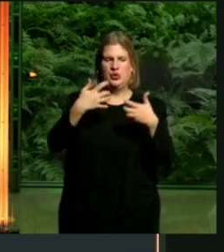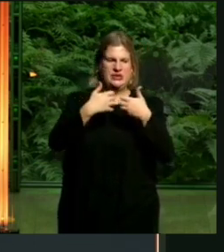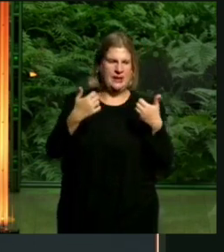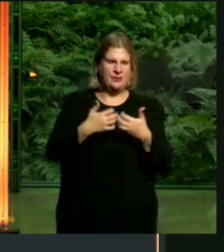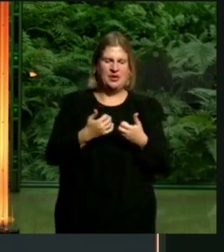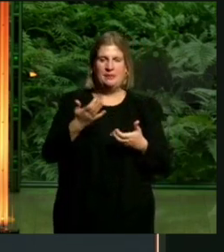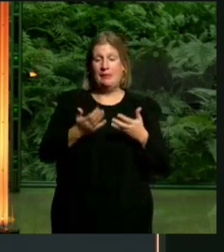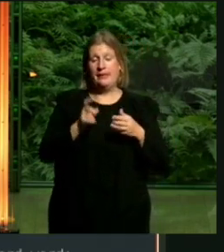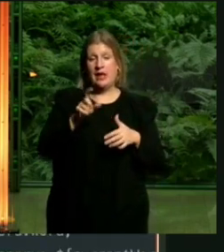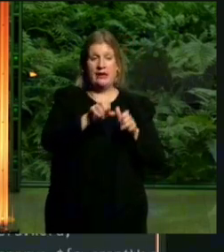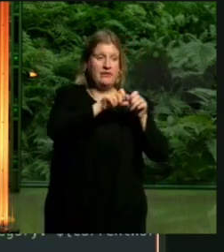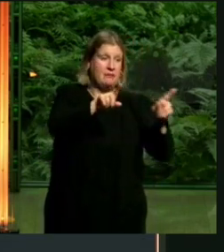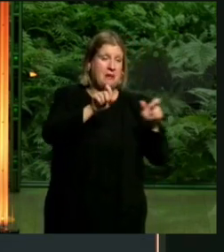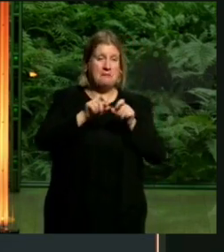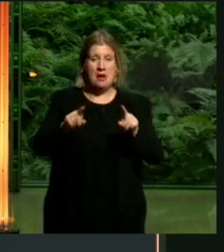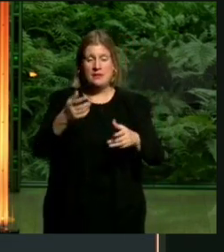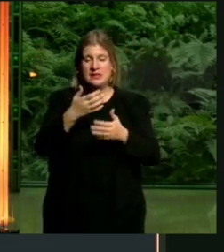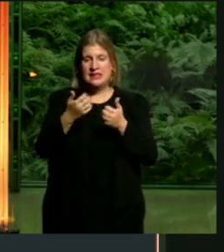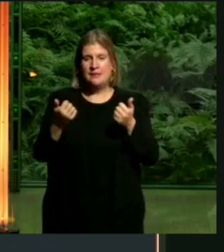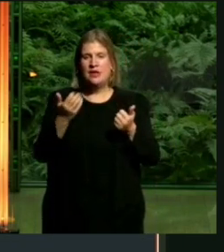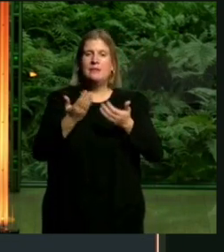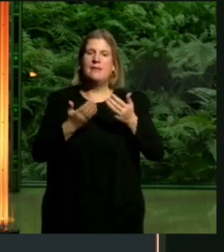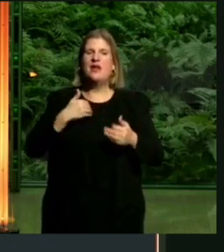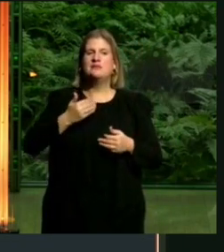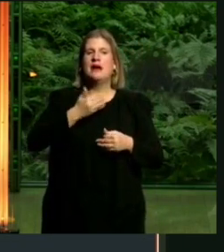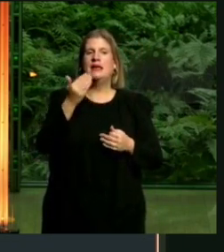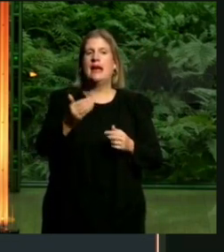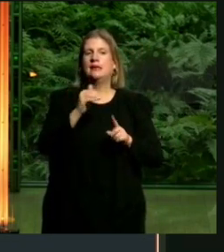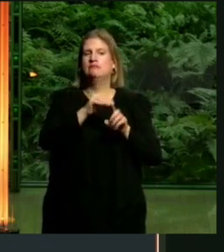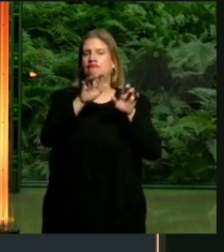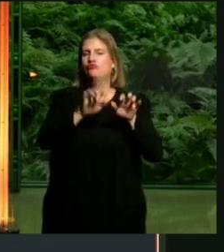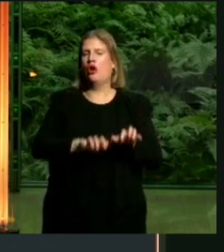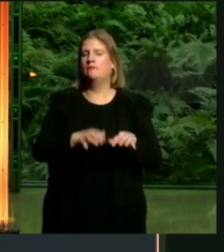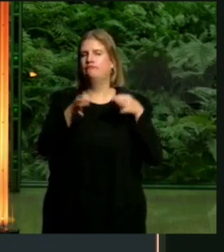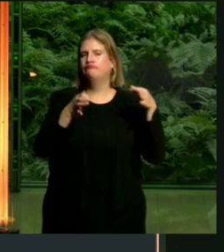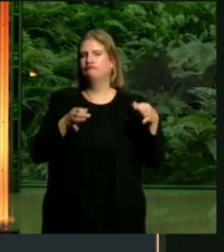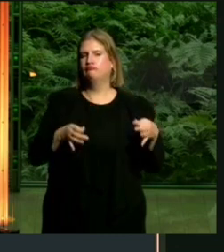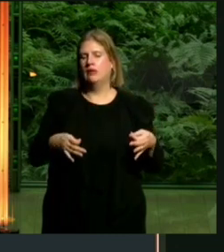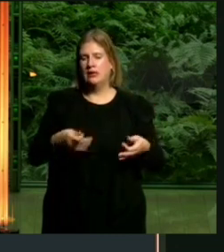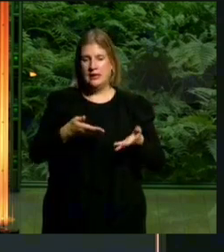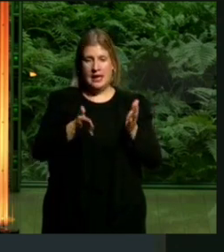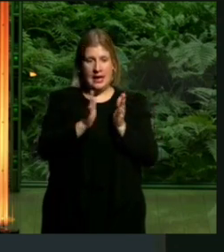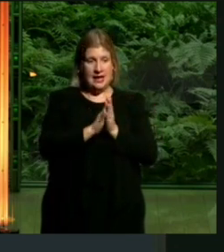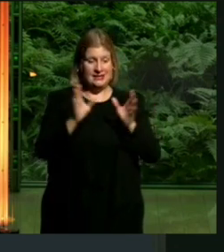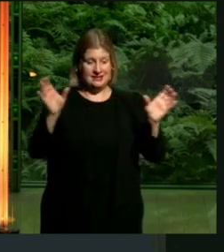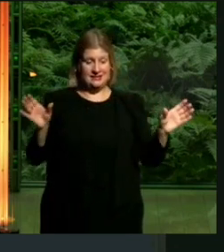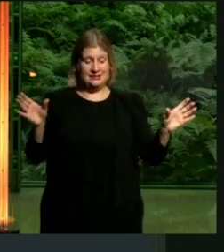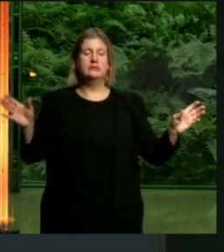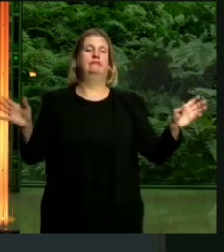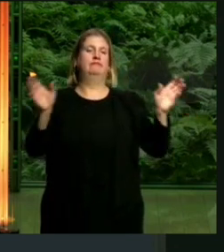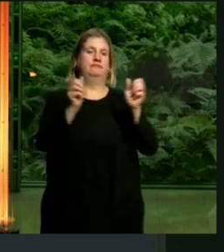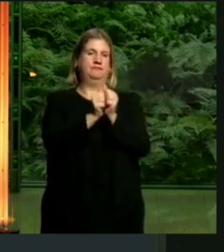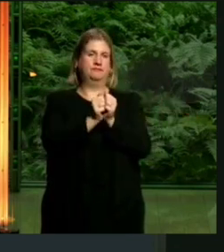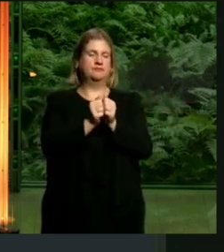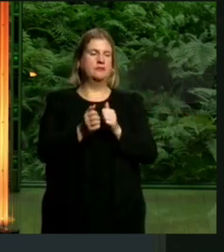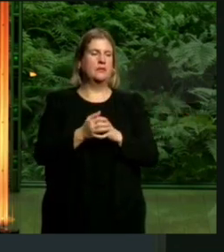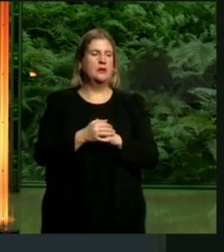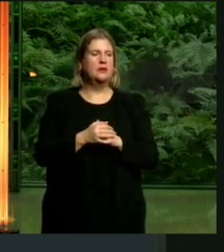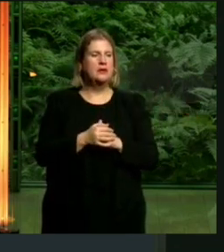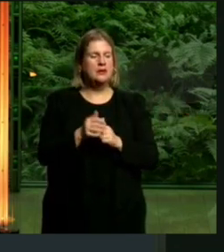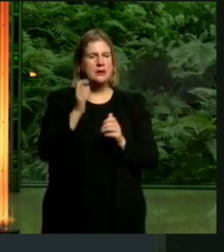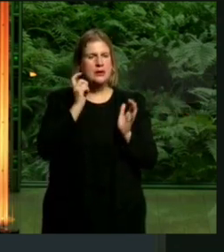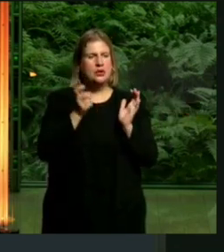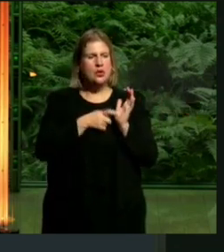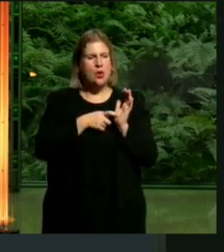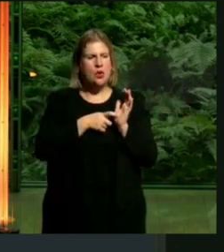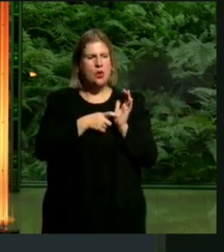it separately. So maybe that will be my next prompt, to ask it to put it all together. And the other thing I noticed as it was going through is it